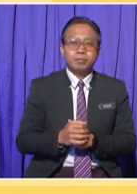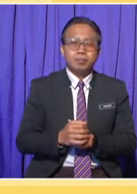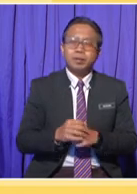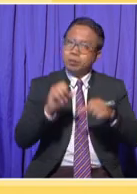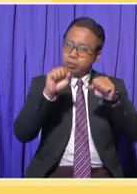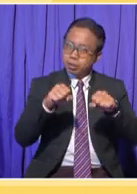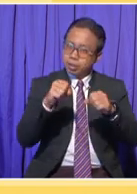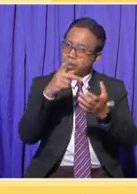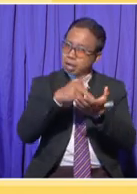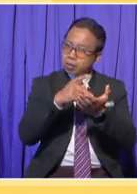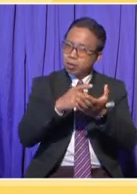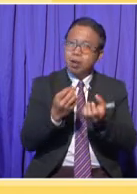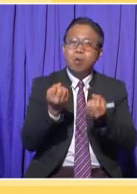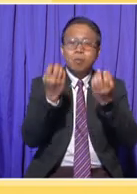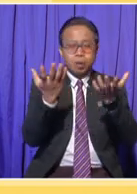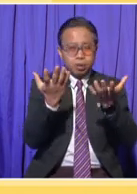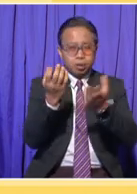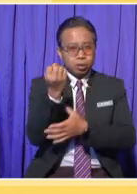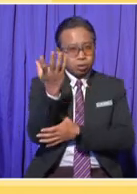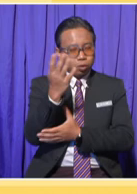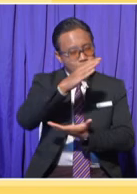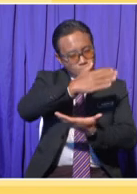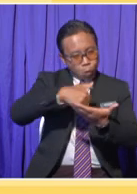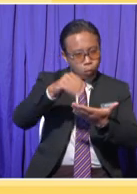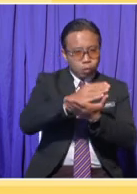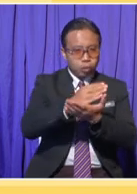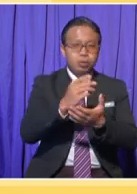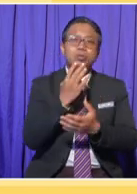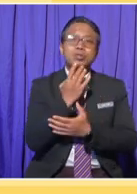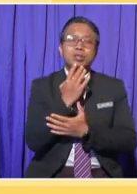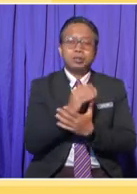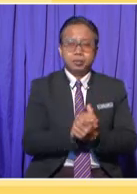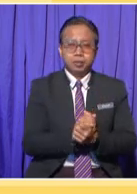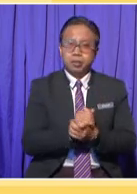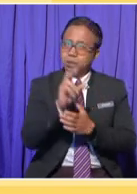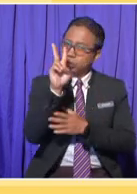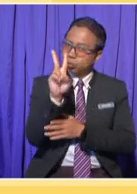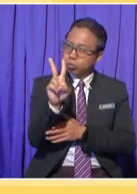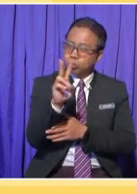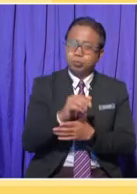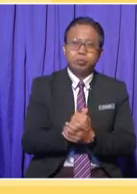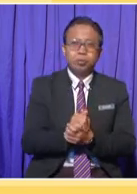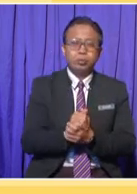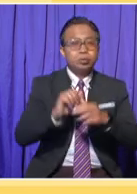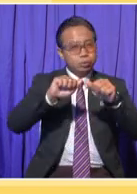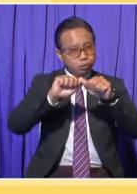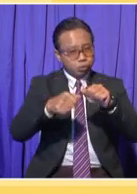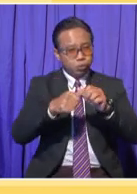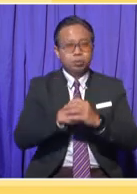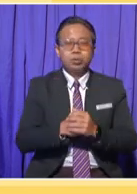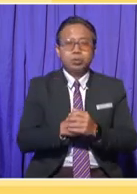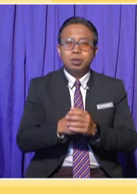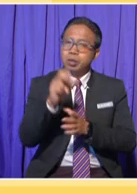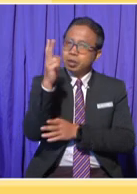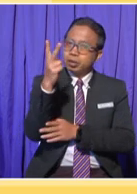Can you count how many 1 whole shaded? There are 2. So, there